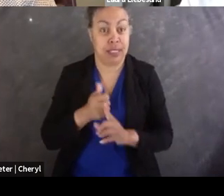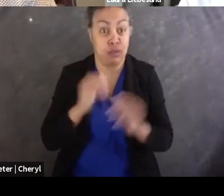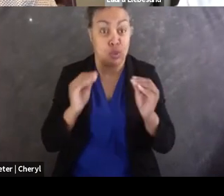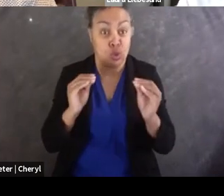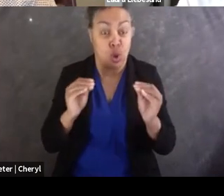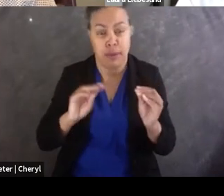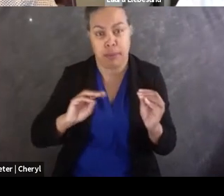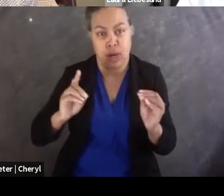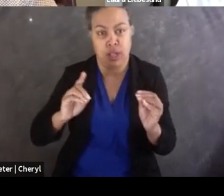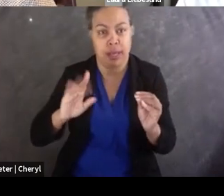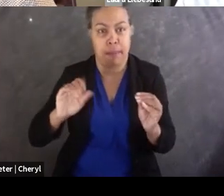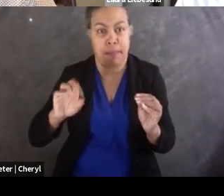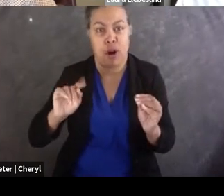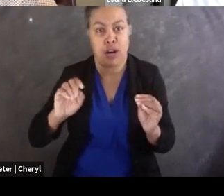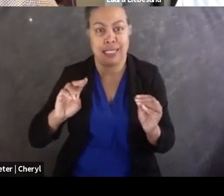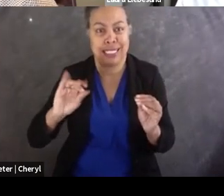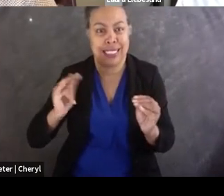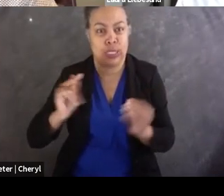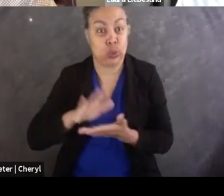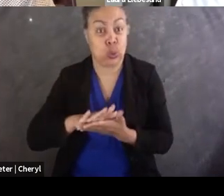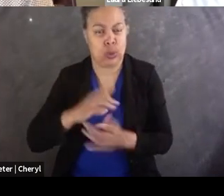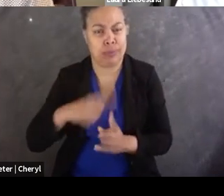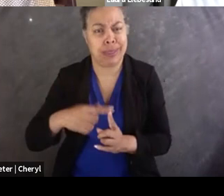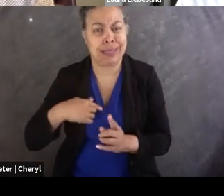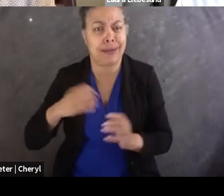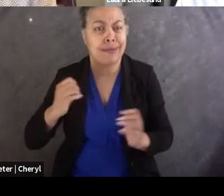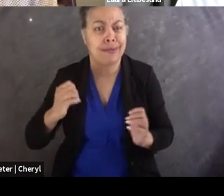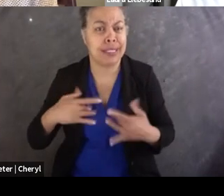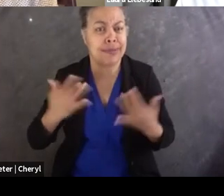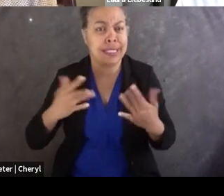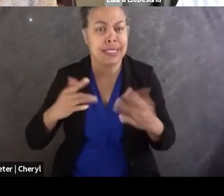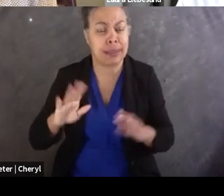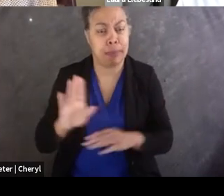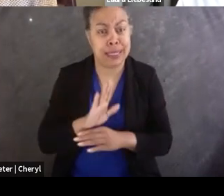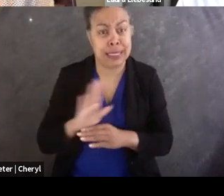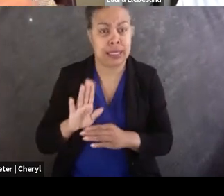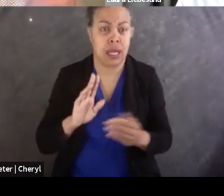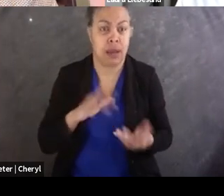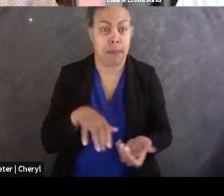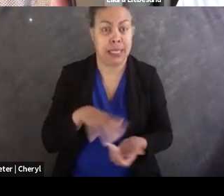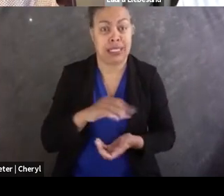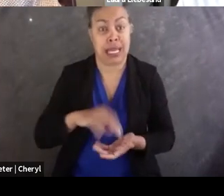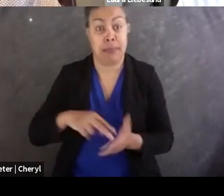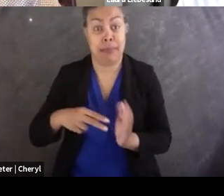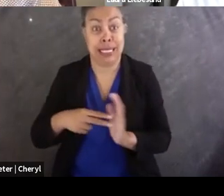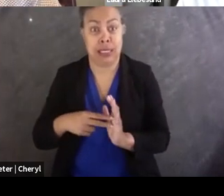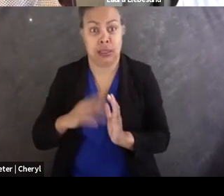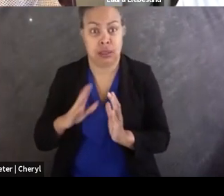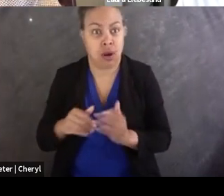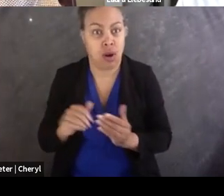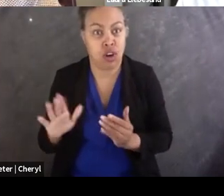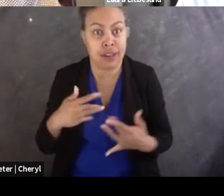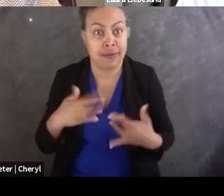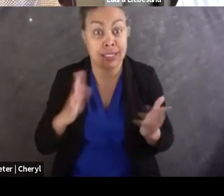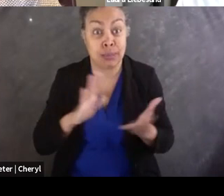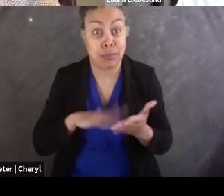Maryland Bartending School. She also had her own events business, Mixin Mimi Mixology. All events were canceled. She had huge events coming